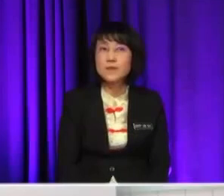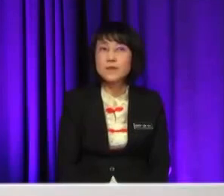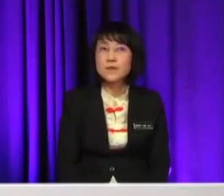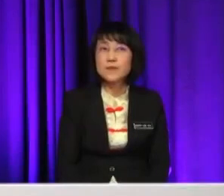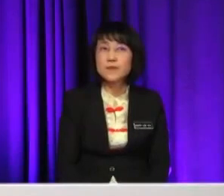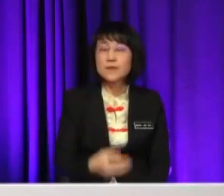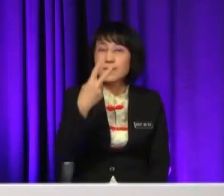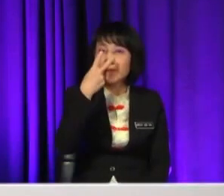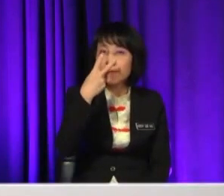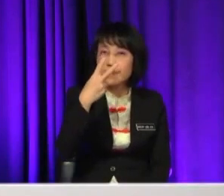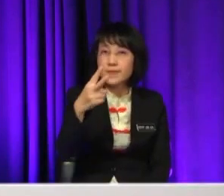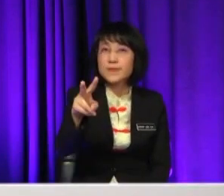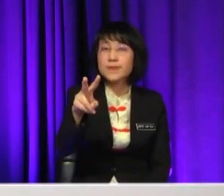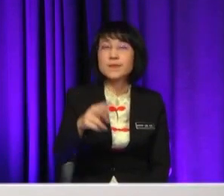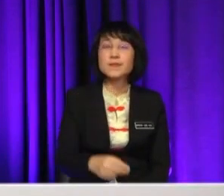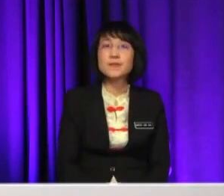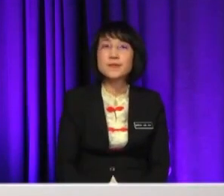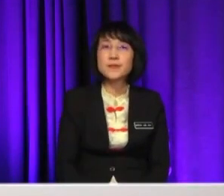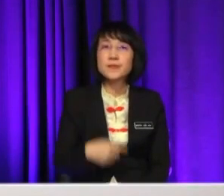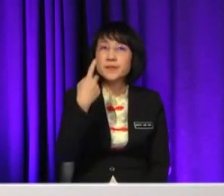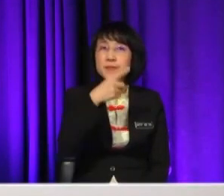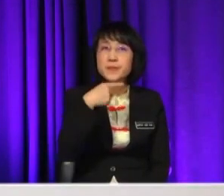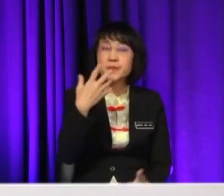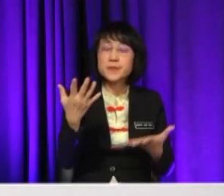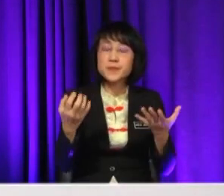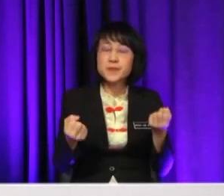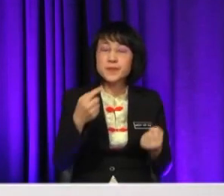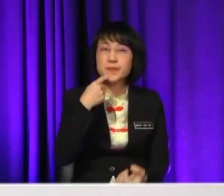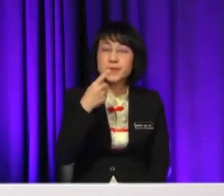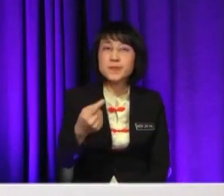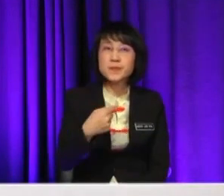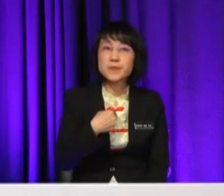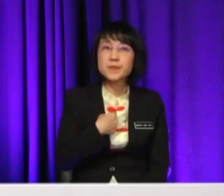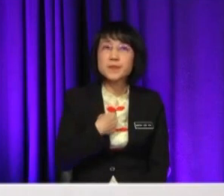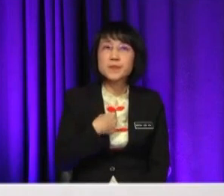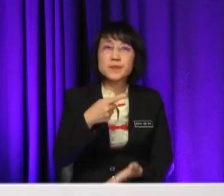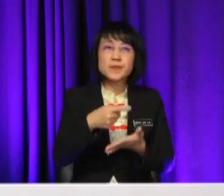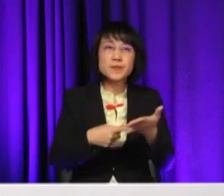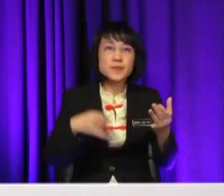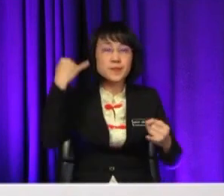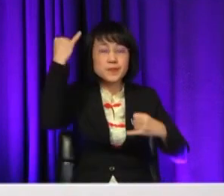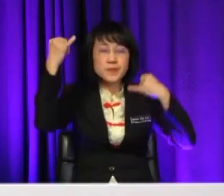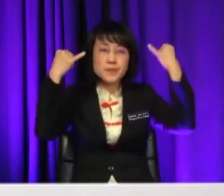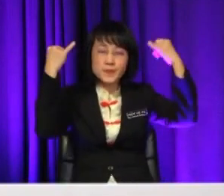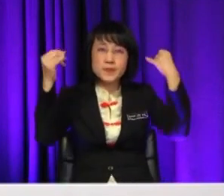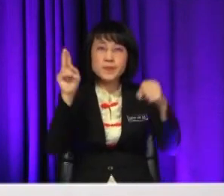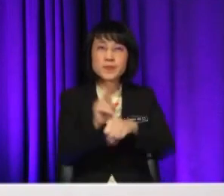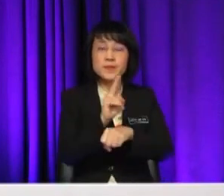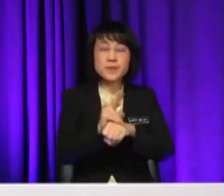Sight. Okay. Who wants to tell me what kind of imagery is used